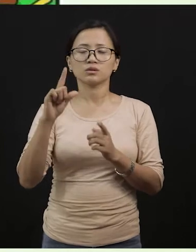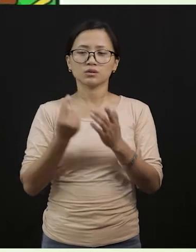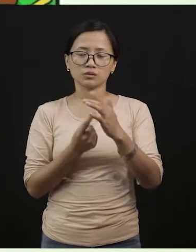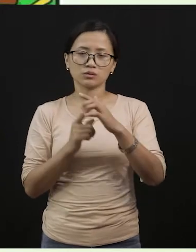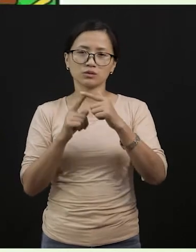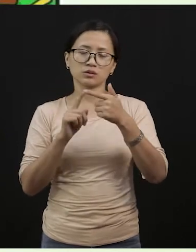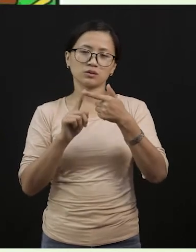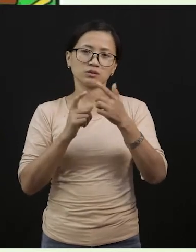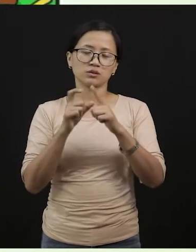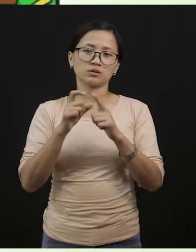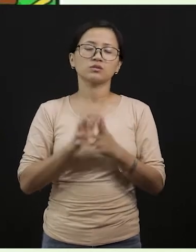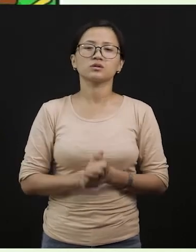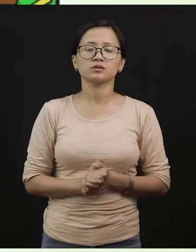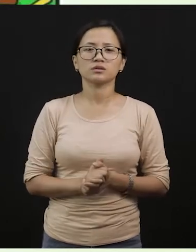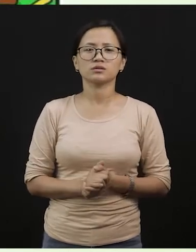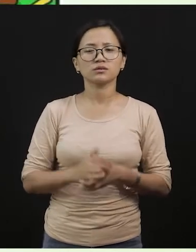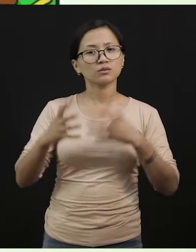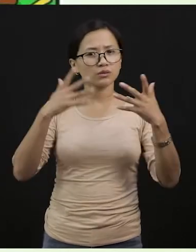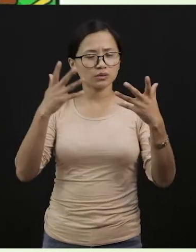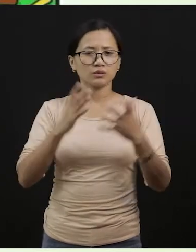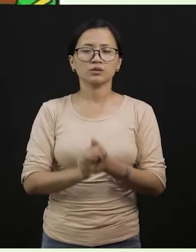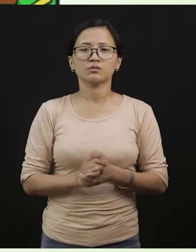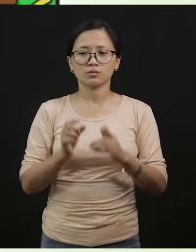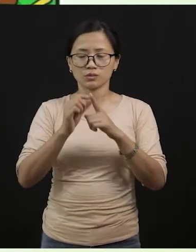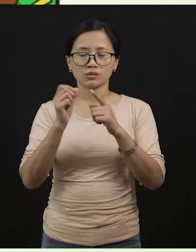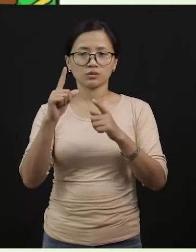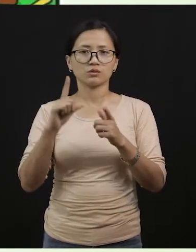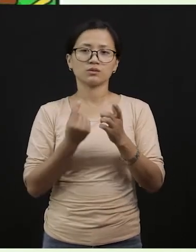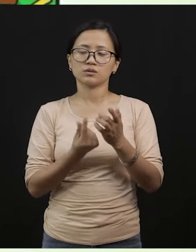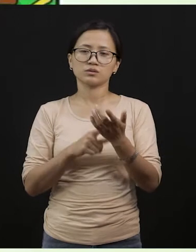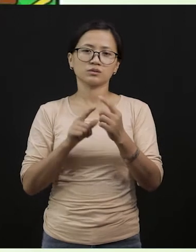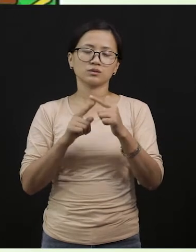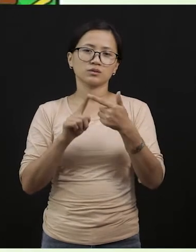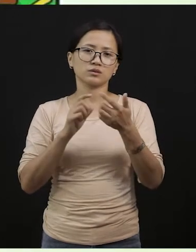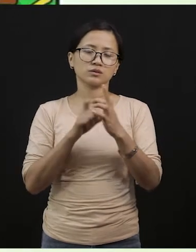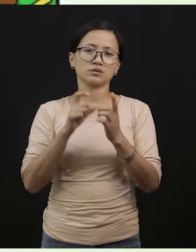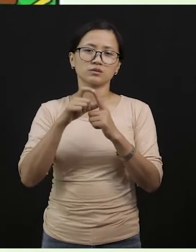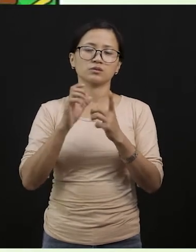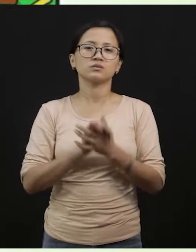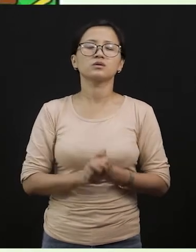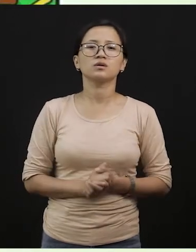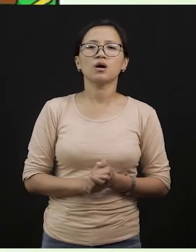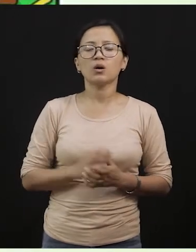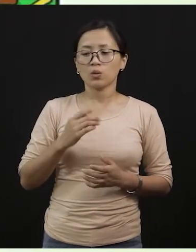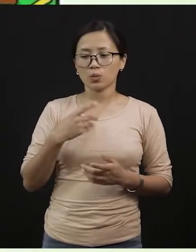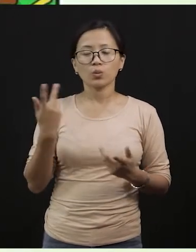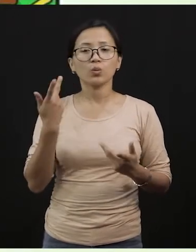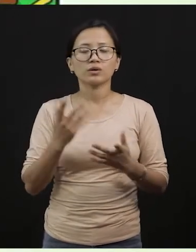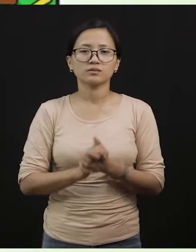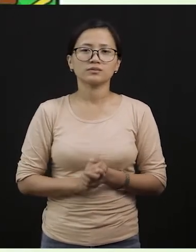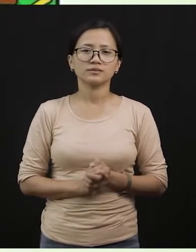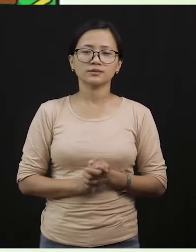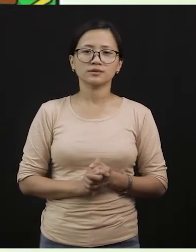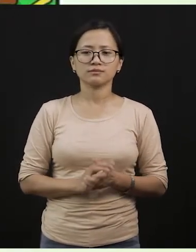And then there will not be many plants that can grow up. We know that plastics, when there are plastics around us, plants